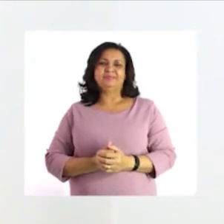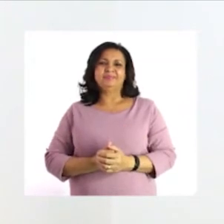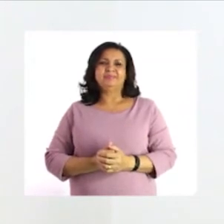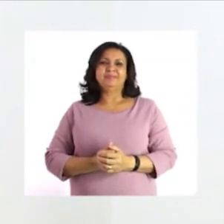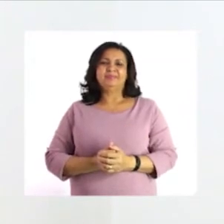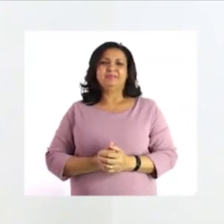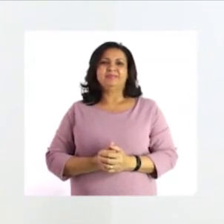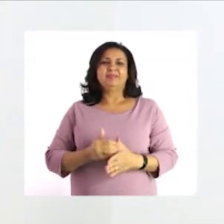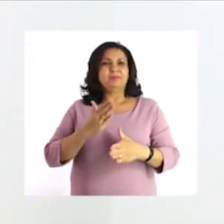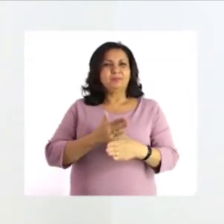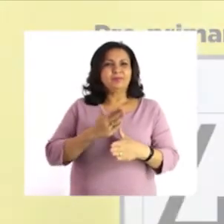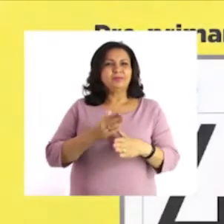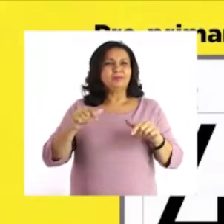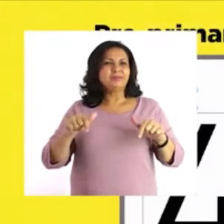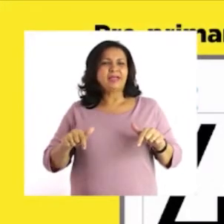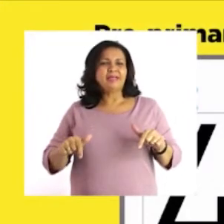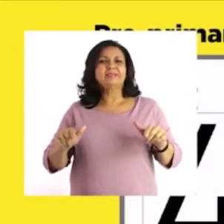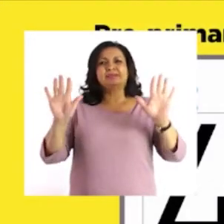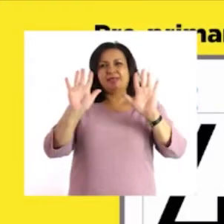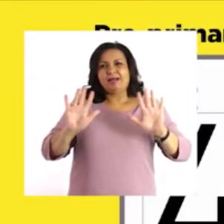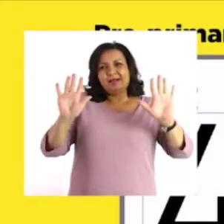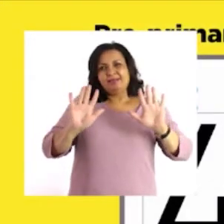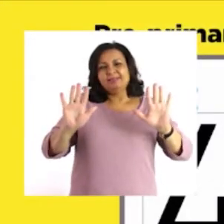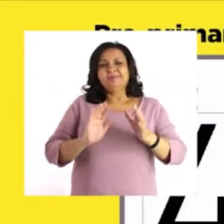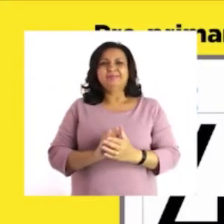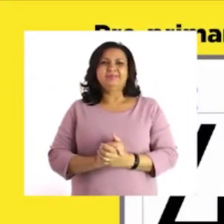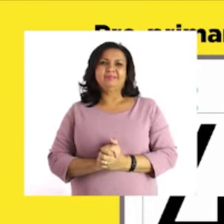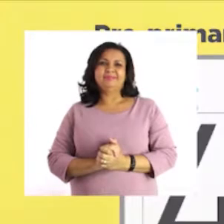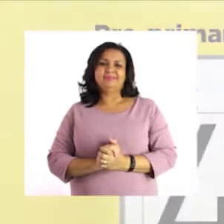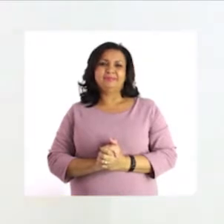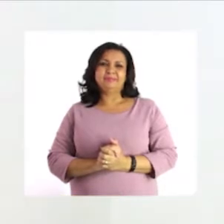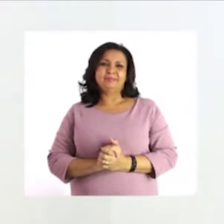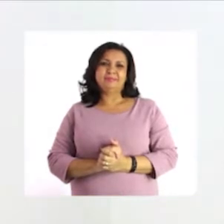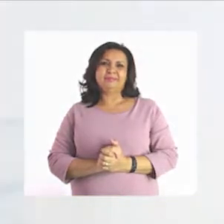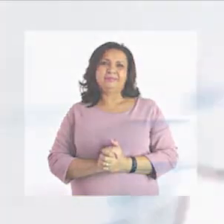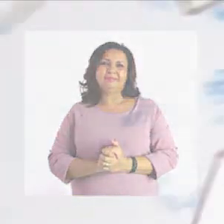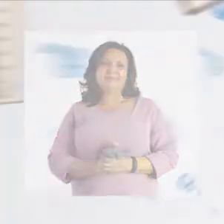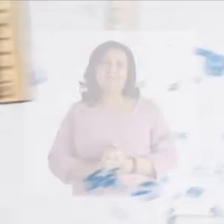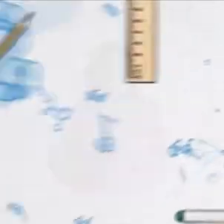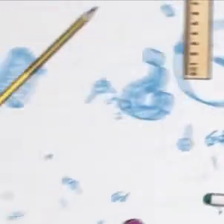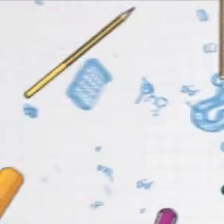our lesson for today is all about colors.